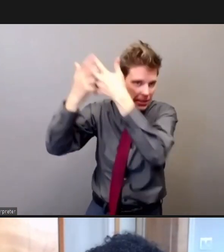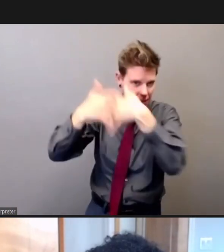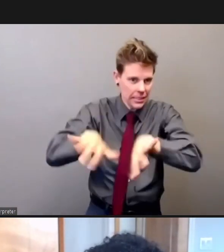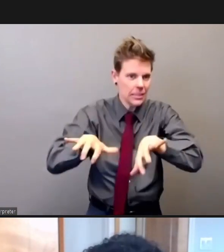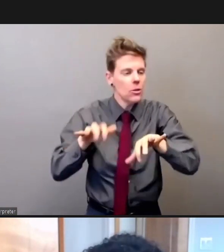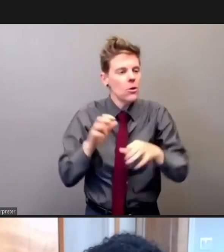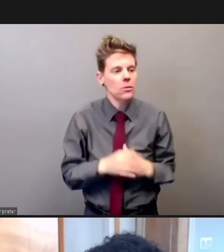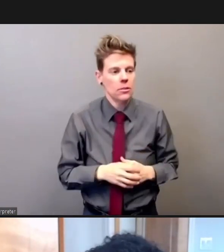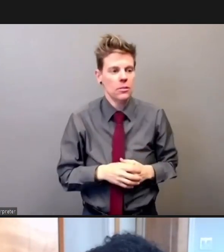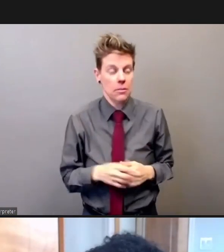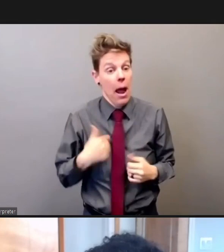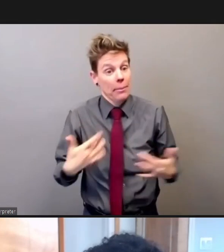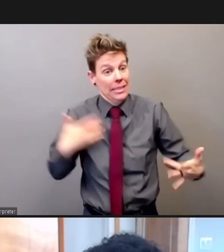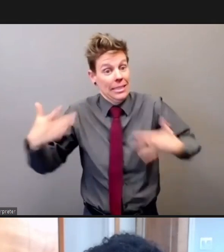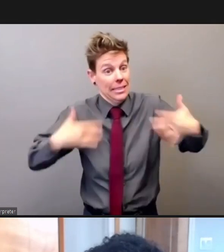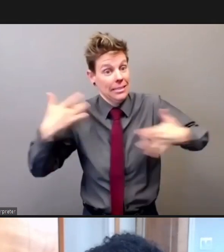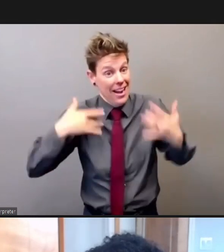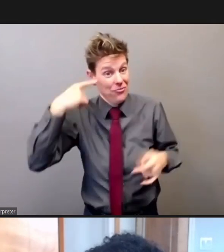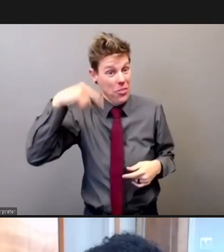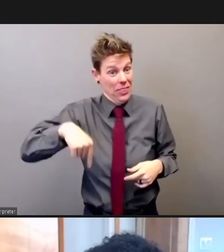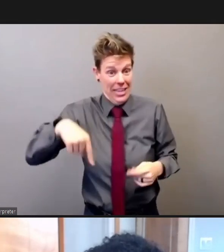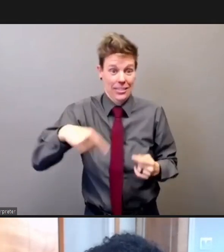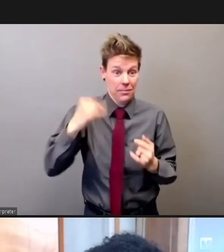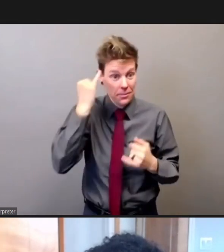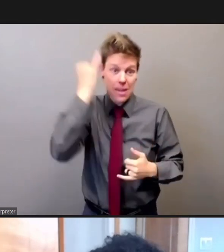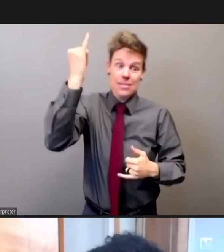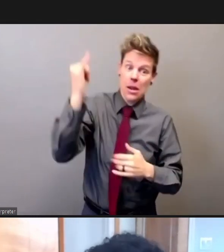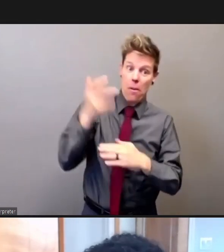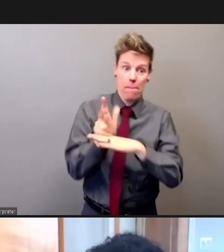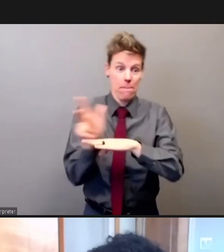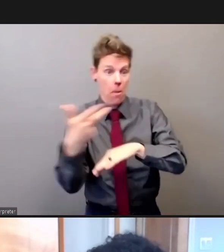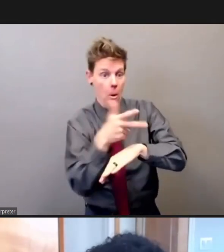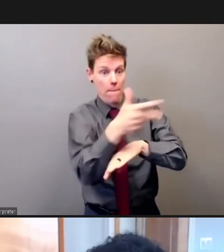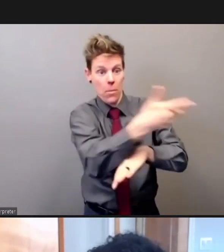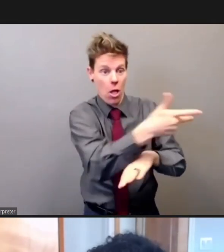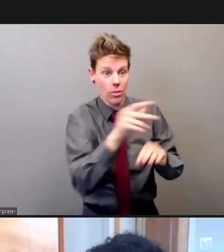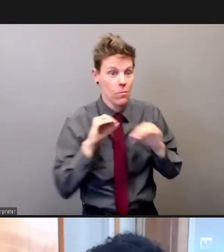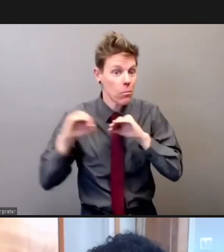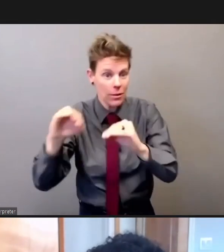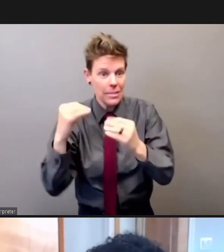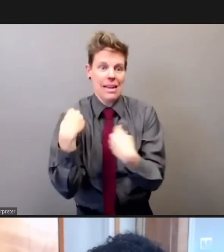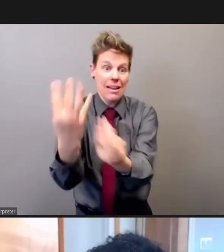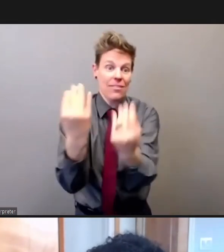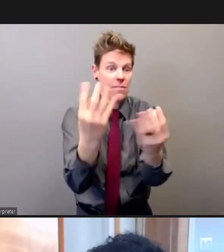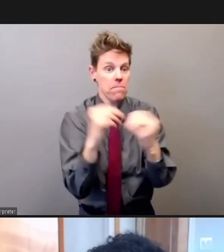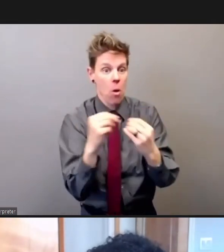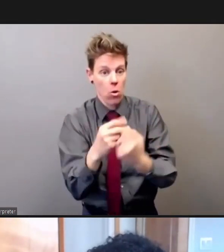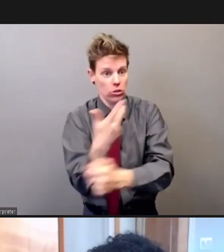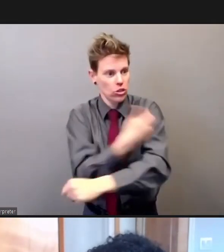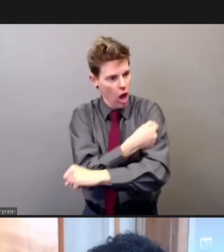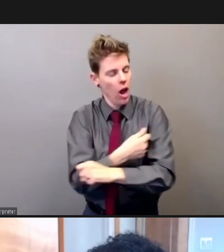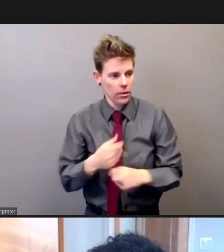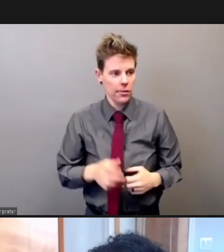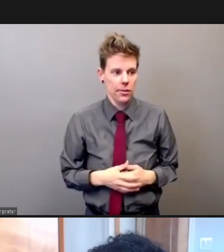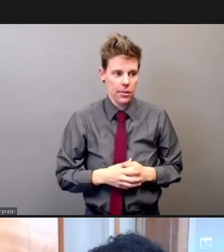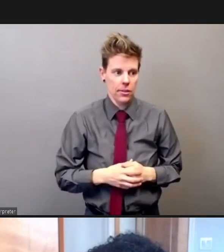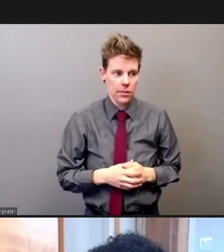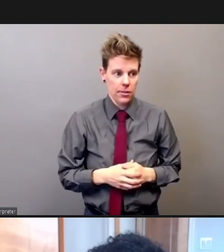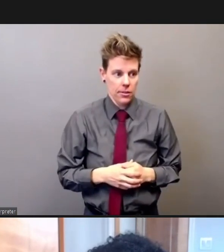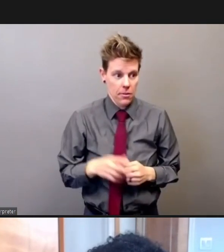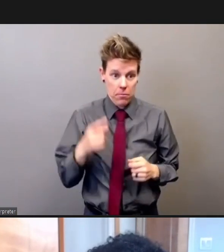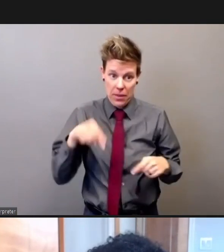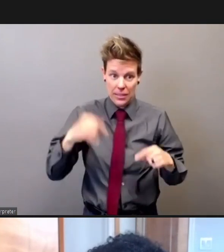about this. And I think New Mexico is likely to also lead the country in both this concept and the execution of this concept. So it's